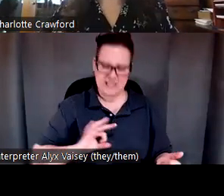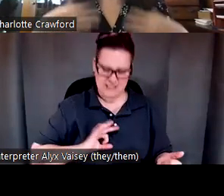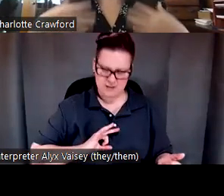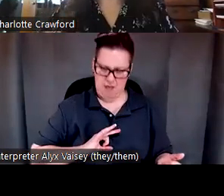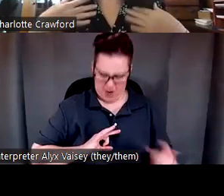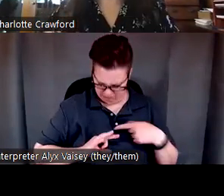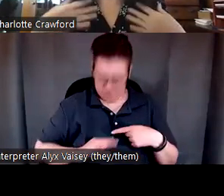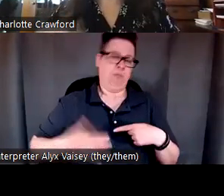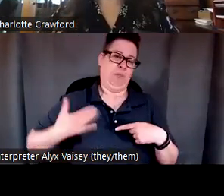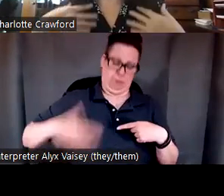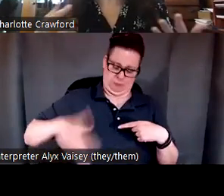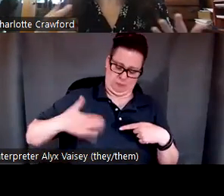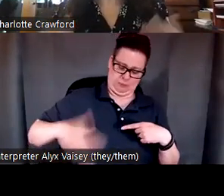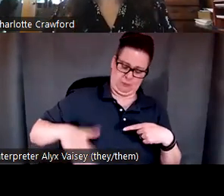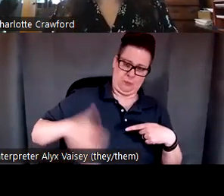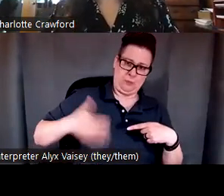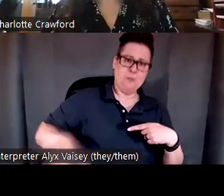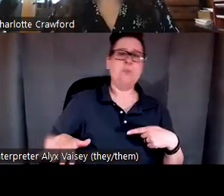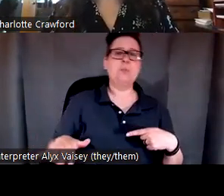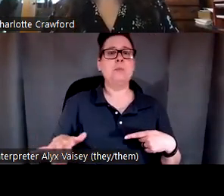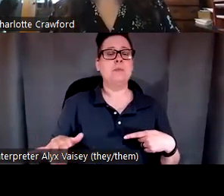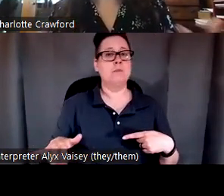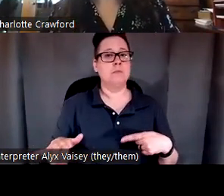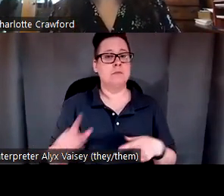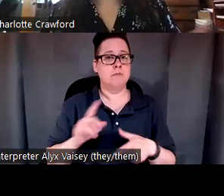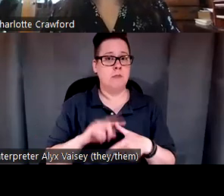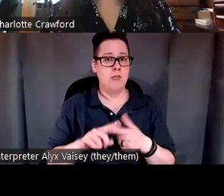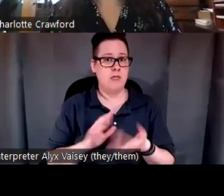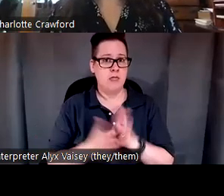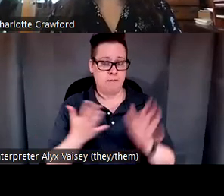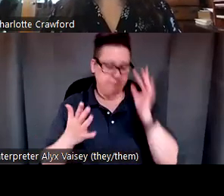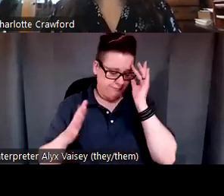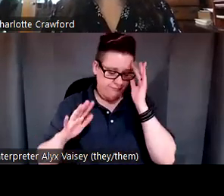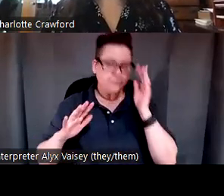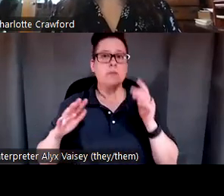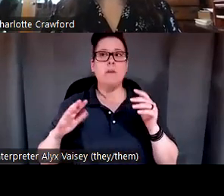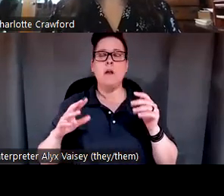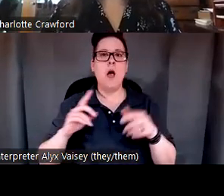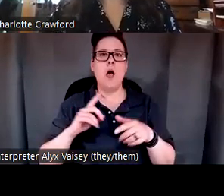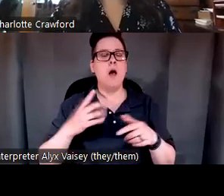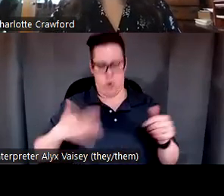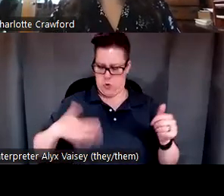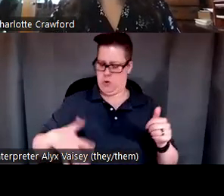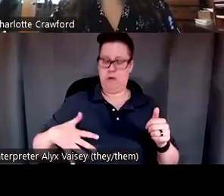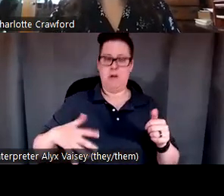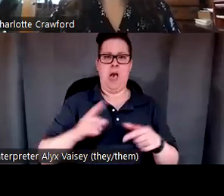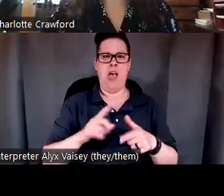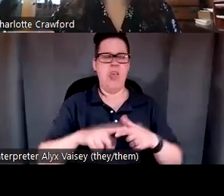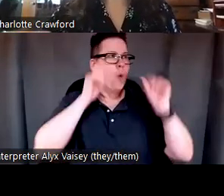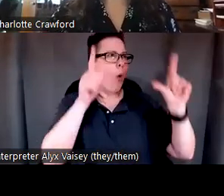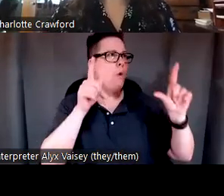this, brushed himself off. And next thing he knew, he was in the back of an